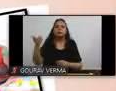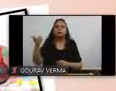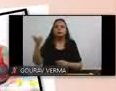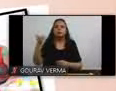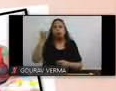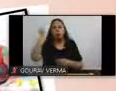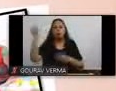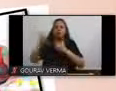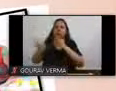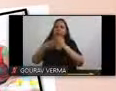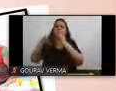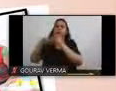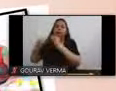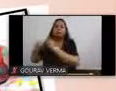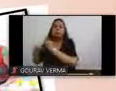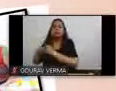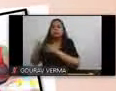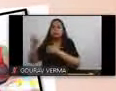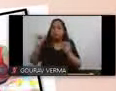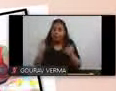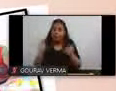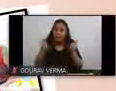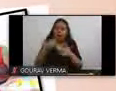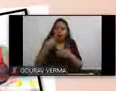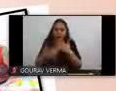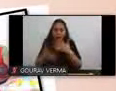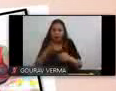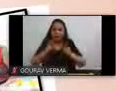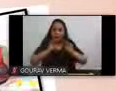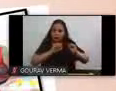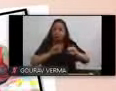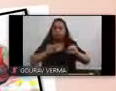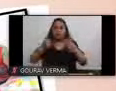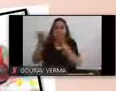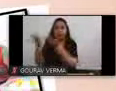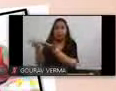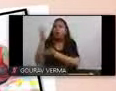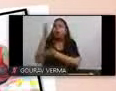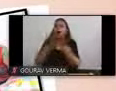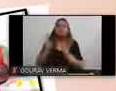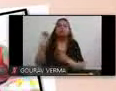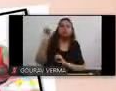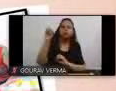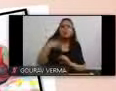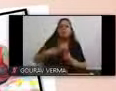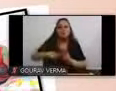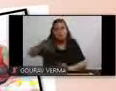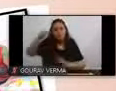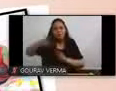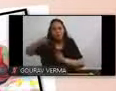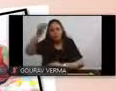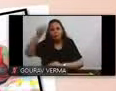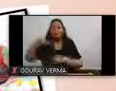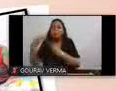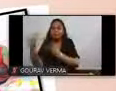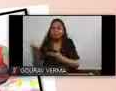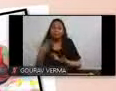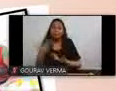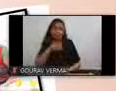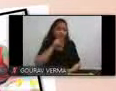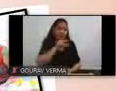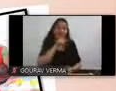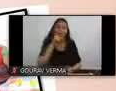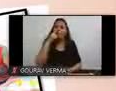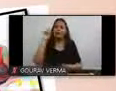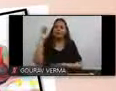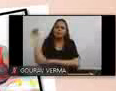start very early. One mother came, we say, touch karo, touch karo. But kis cheez mein? One mother came with